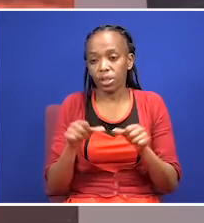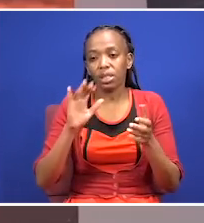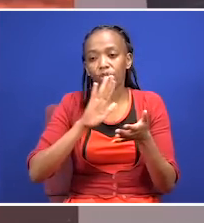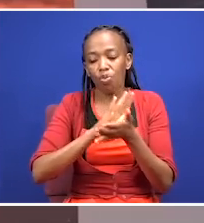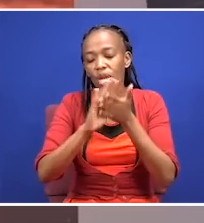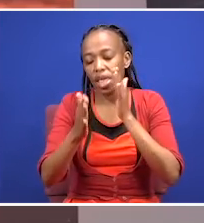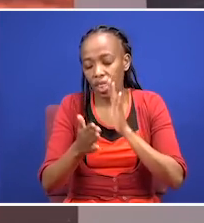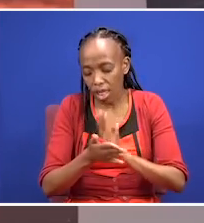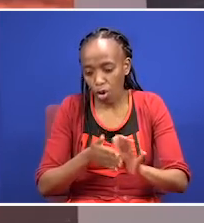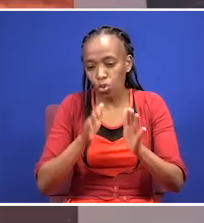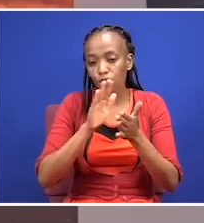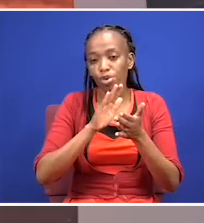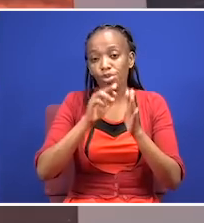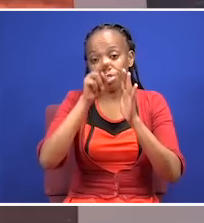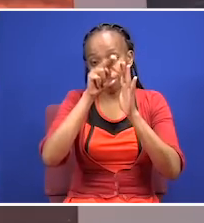forgiveness